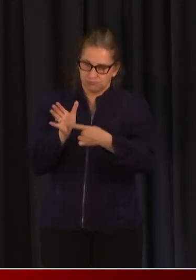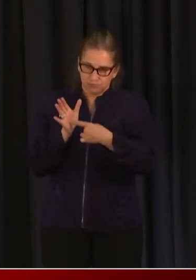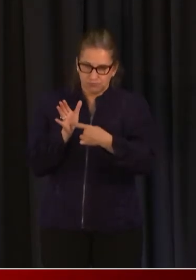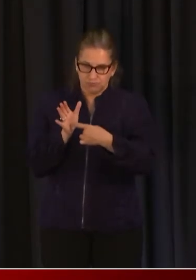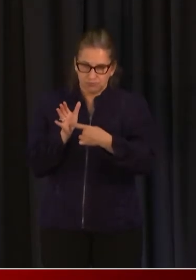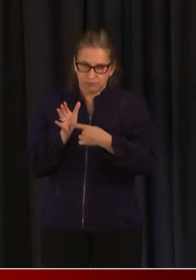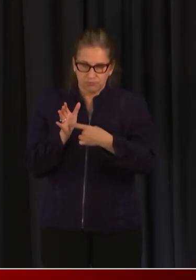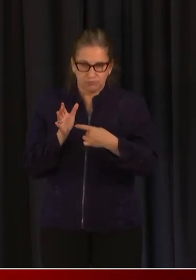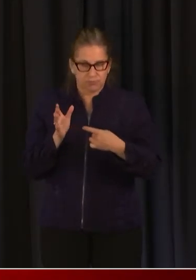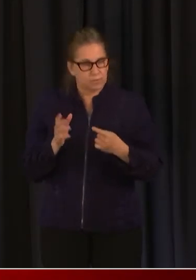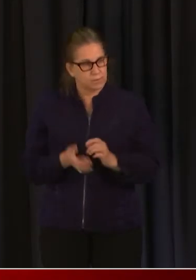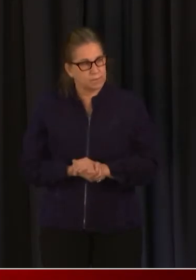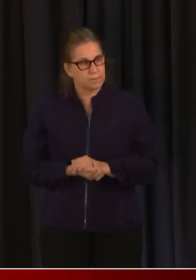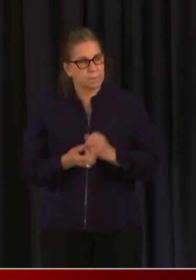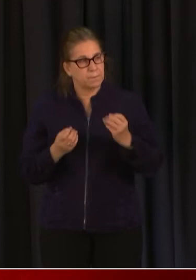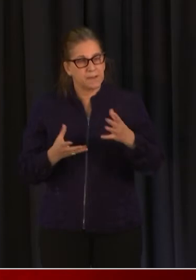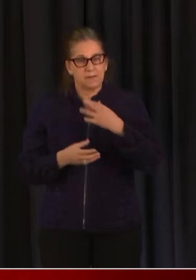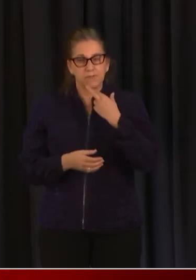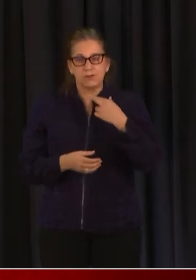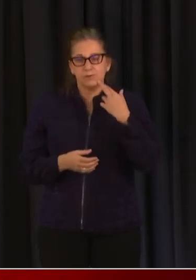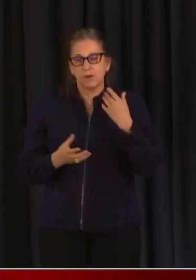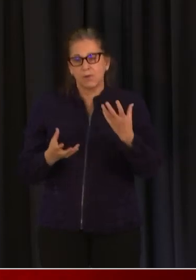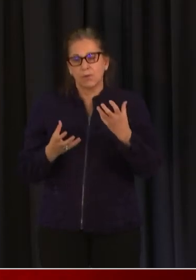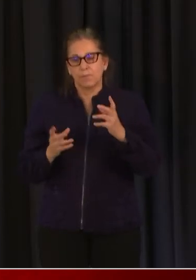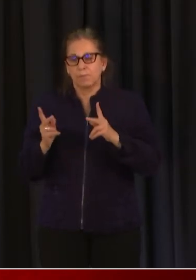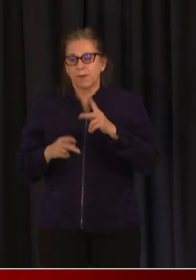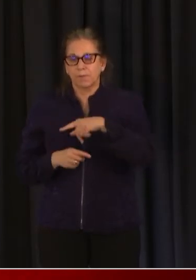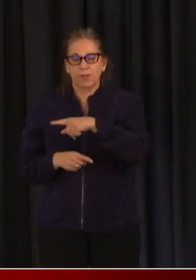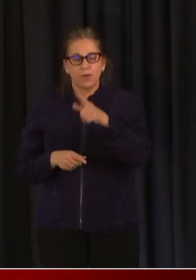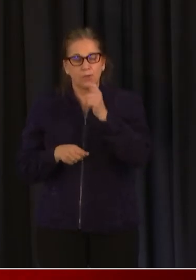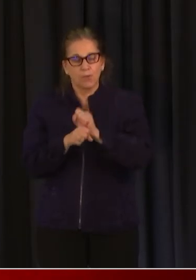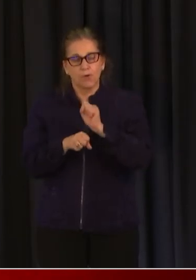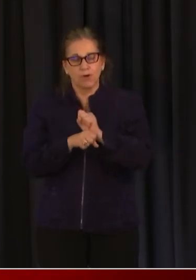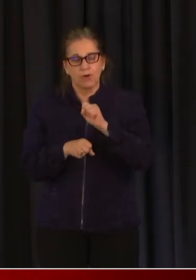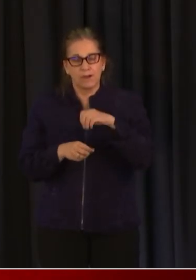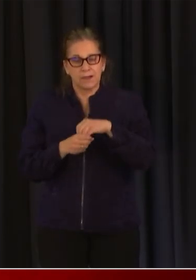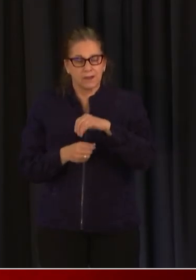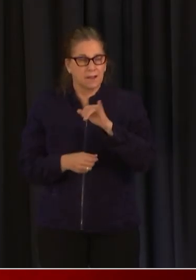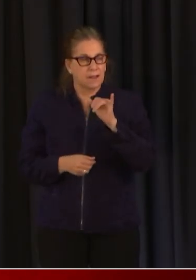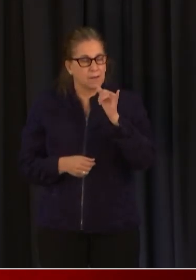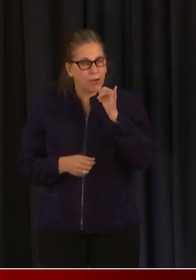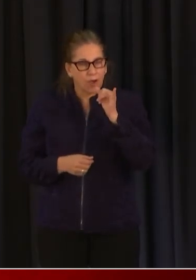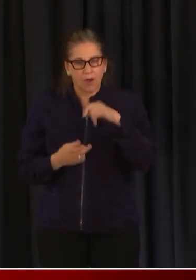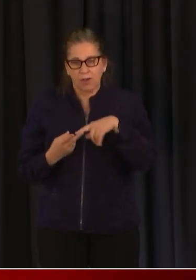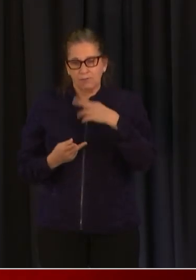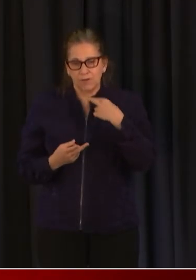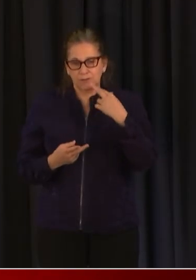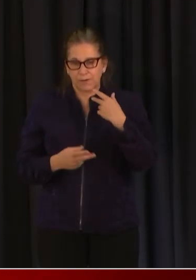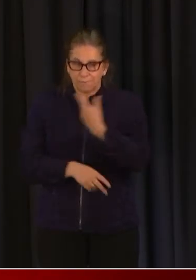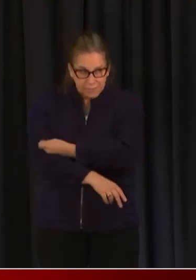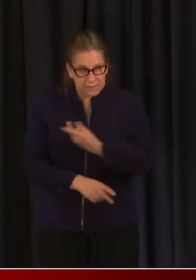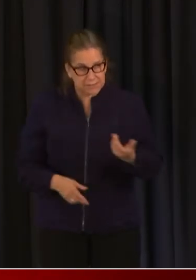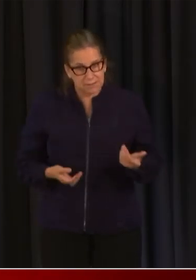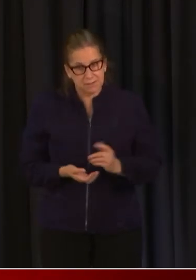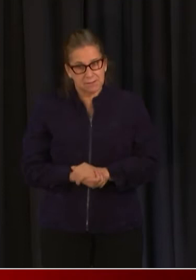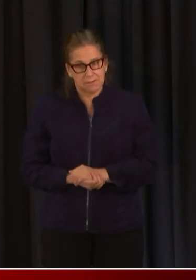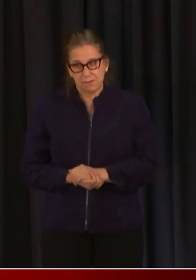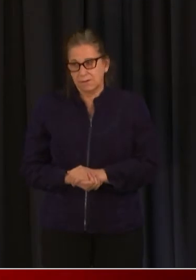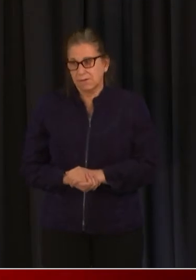at least who wants to reopen with less coronavirus restrictions if it